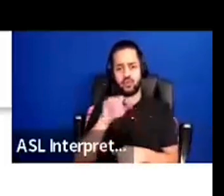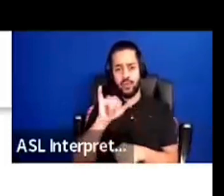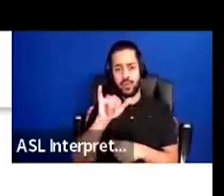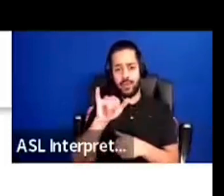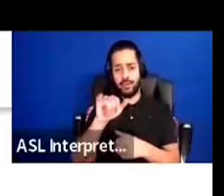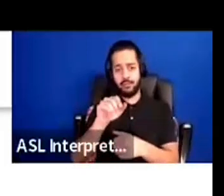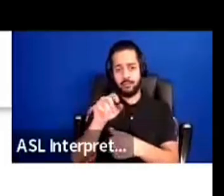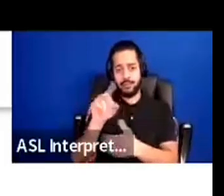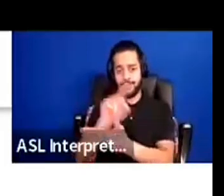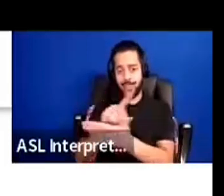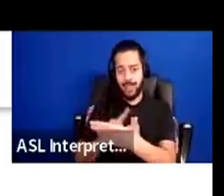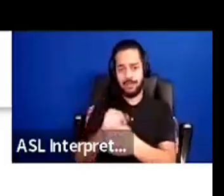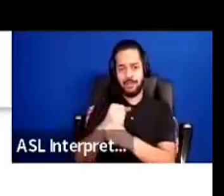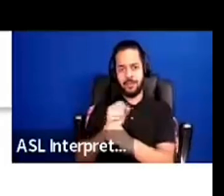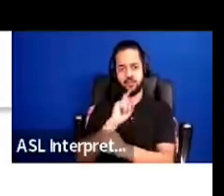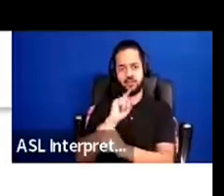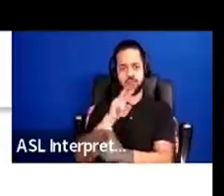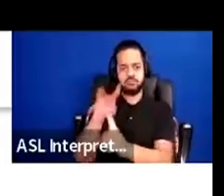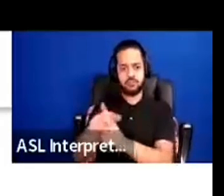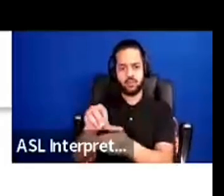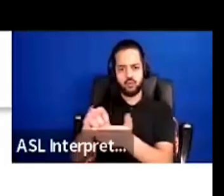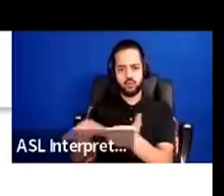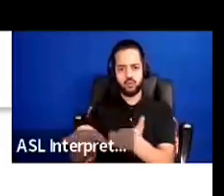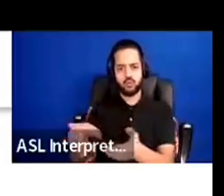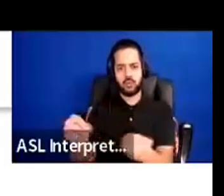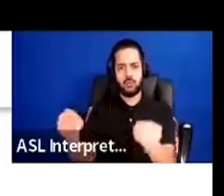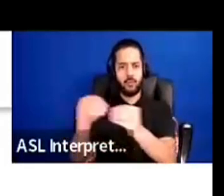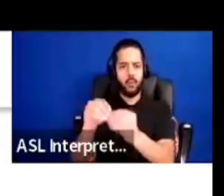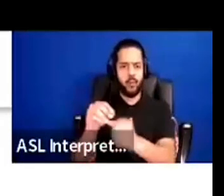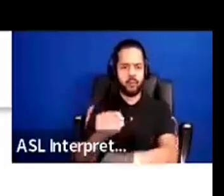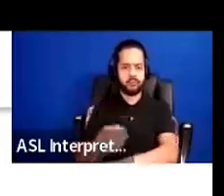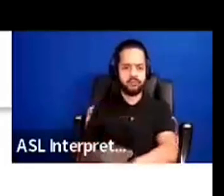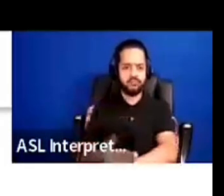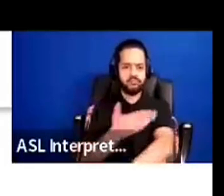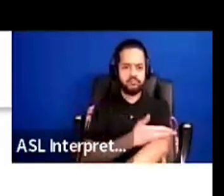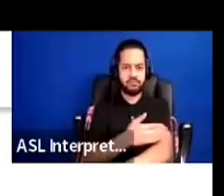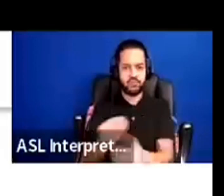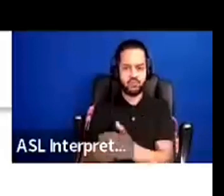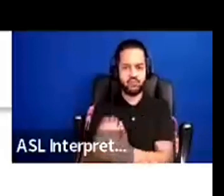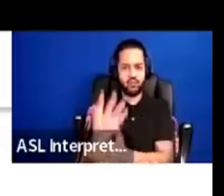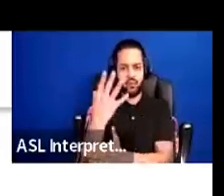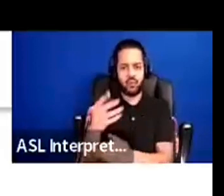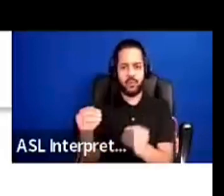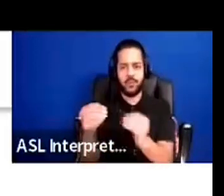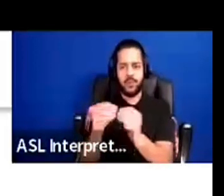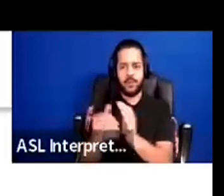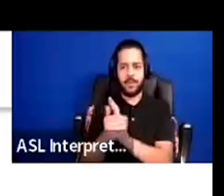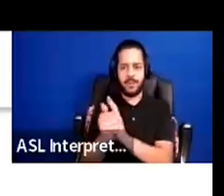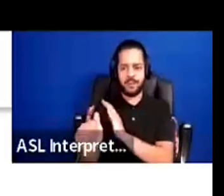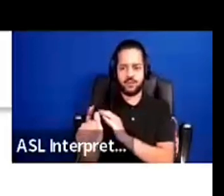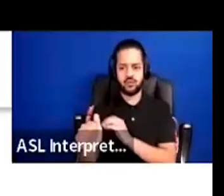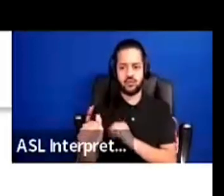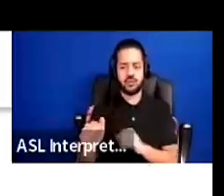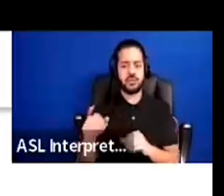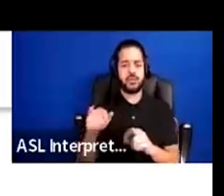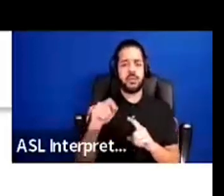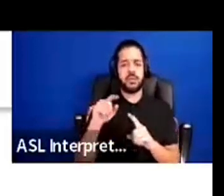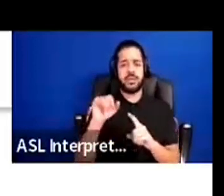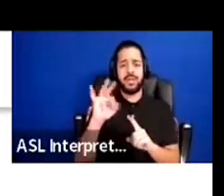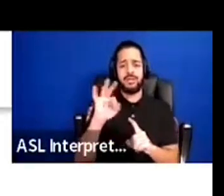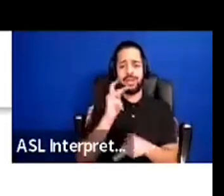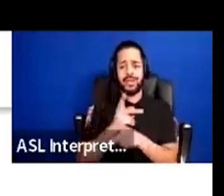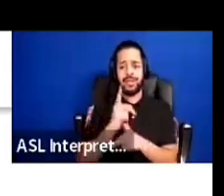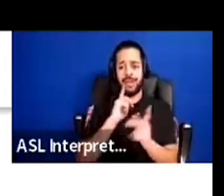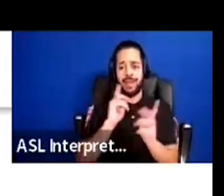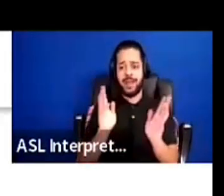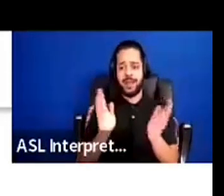and get students to grade level mastery? And more, or as importantly, if we can keep the conversation really